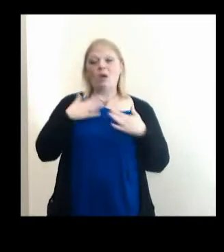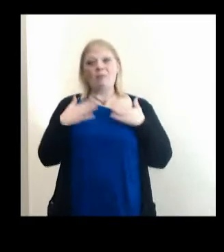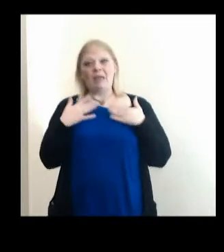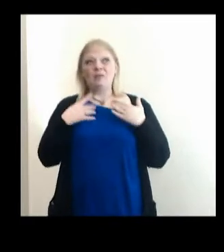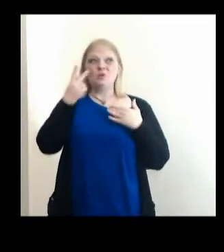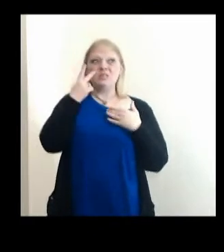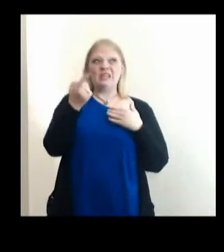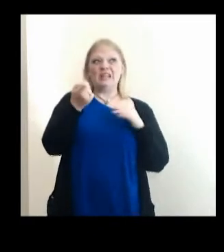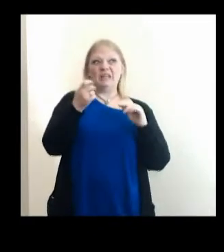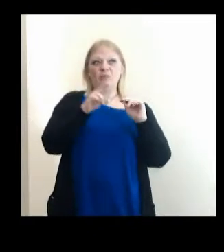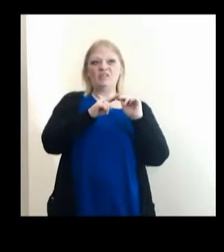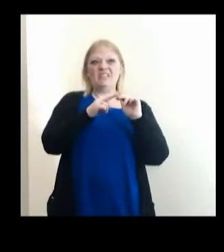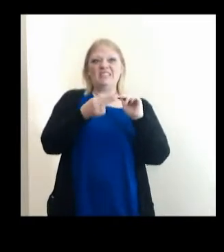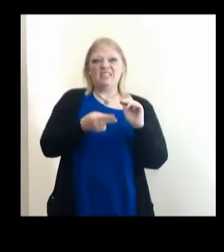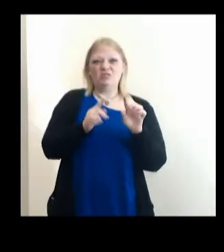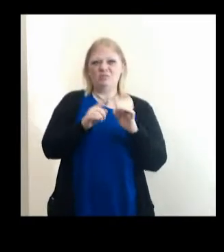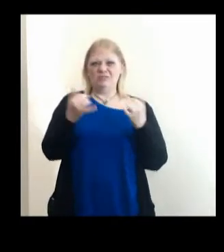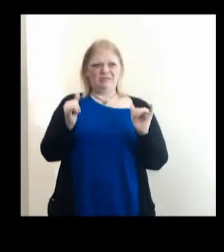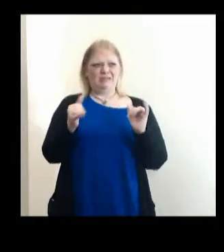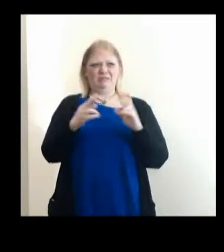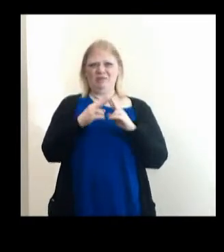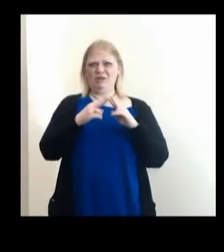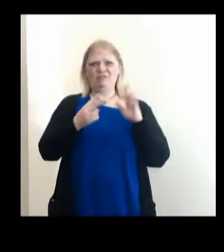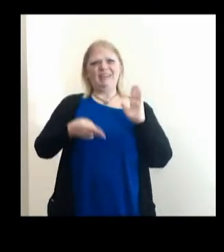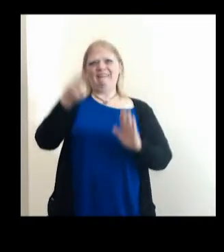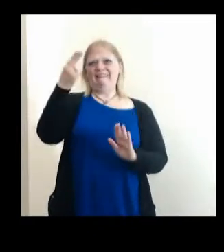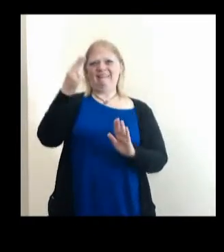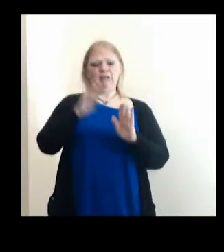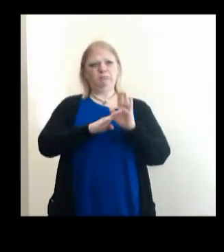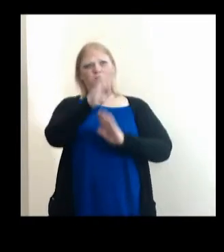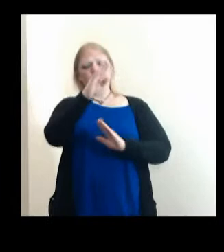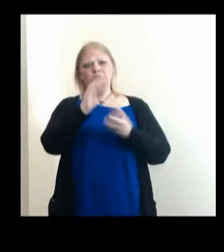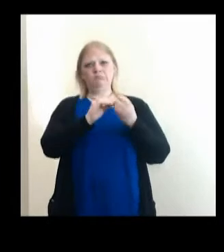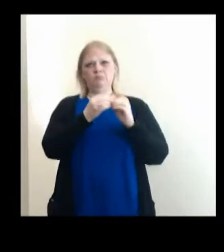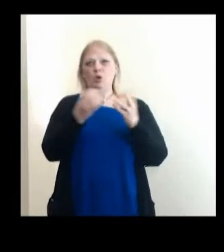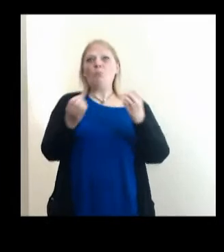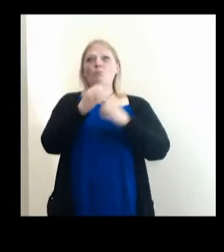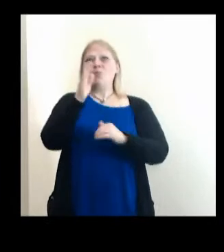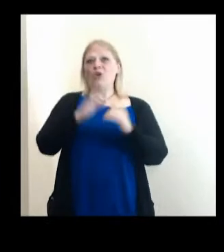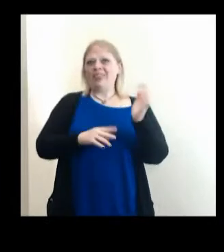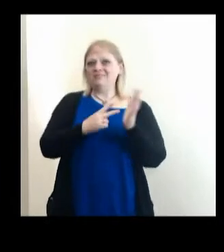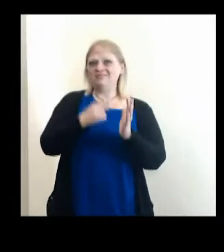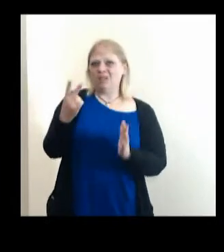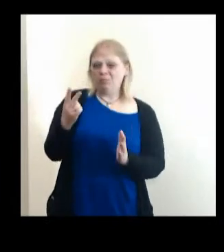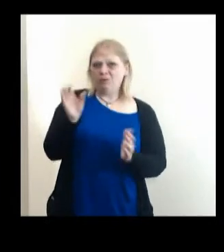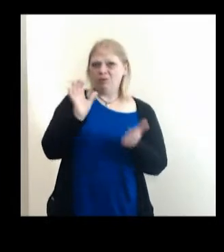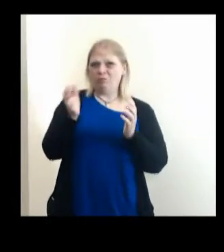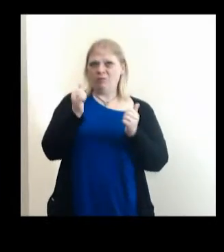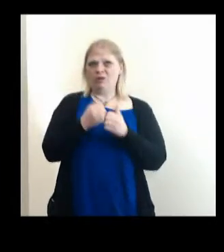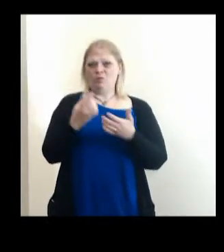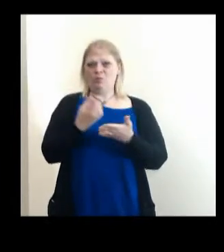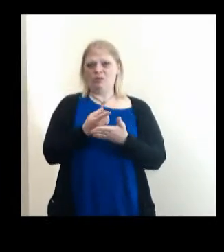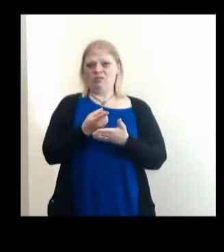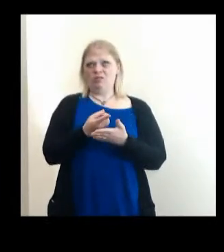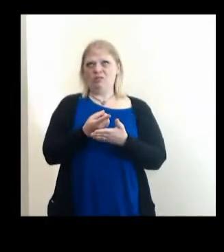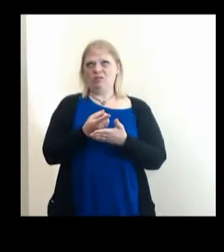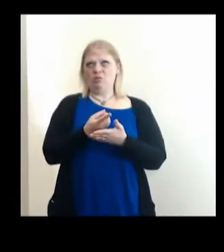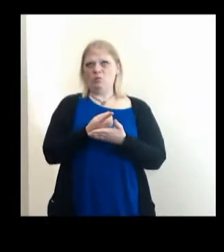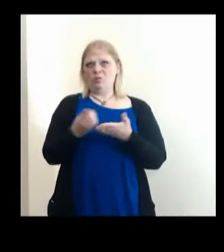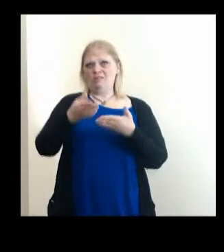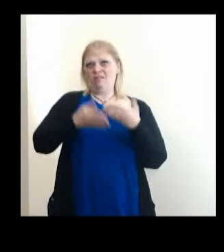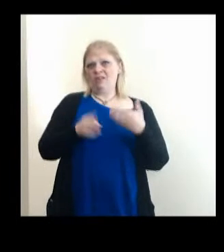a slight decrease, but we're still very high and more than double where we were for the week ending March